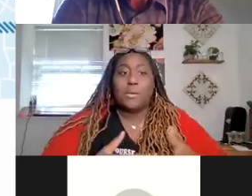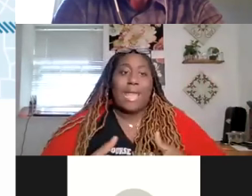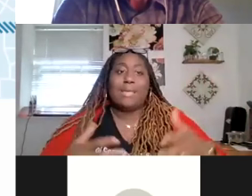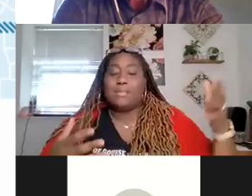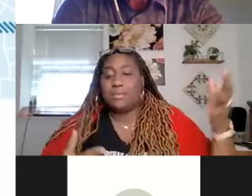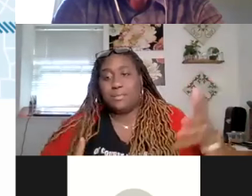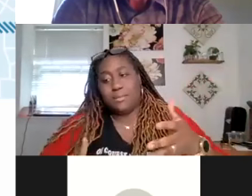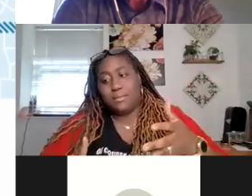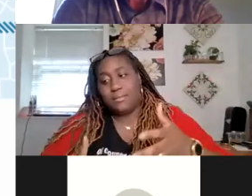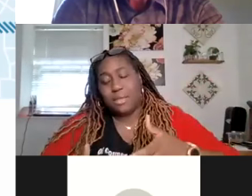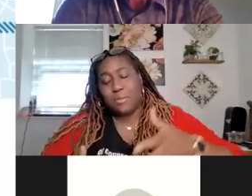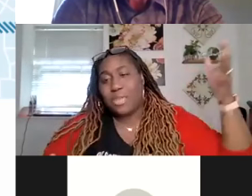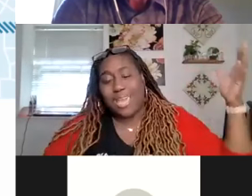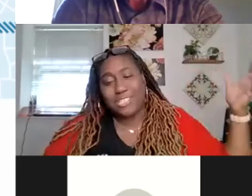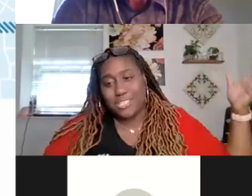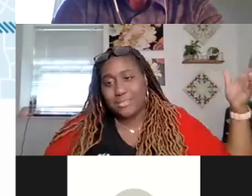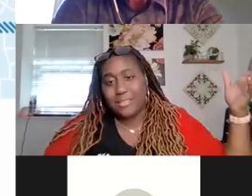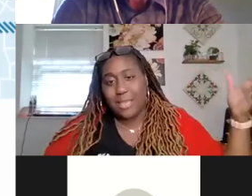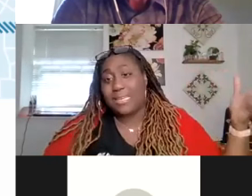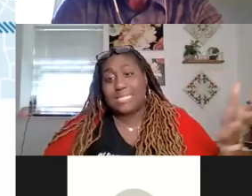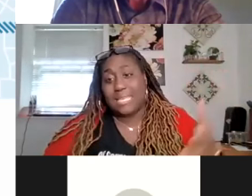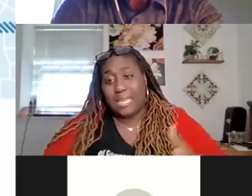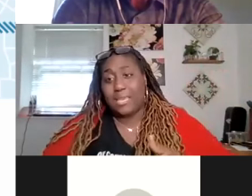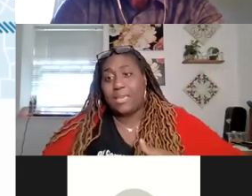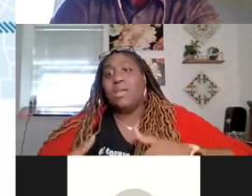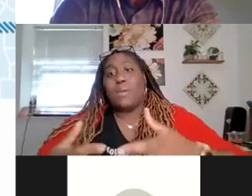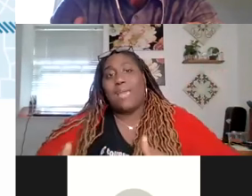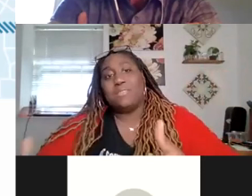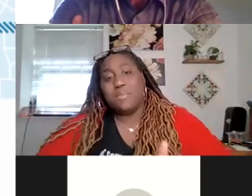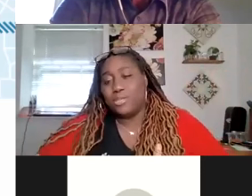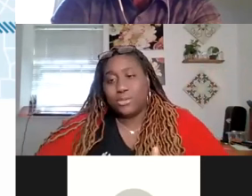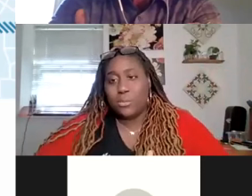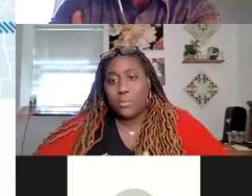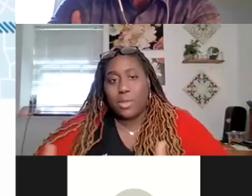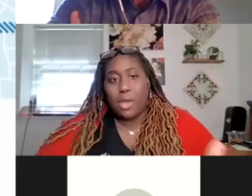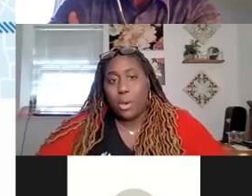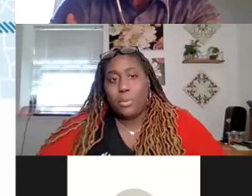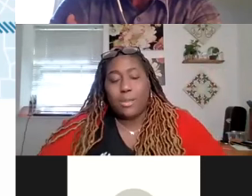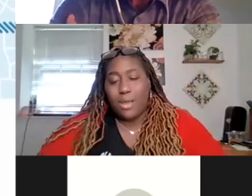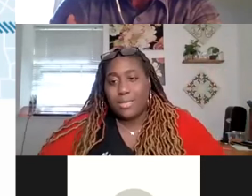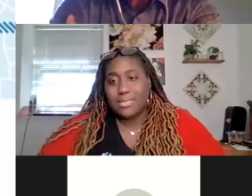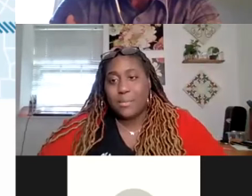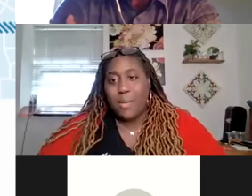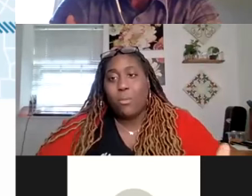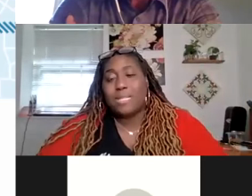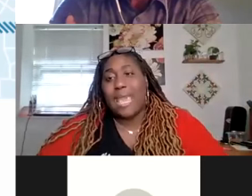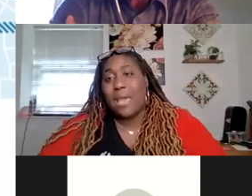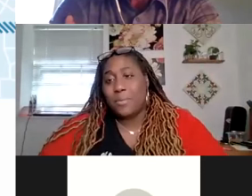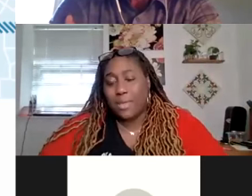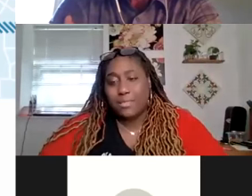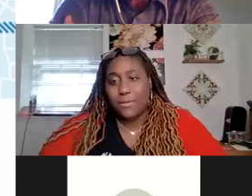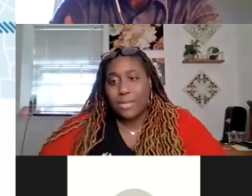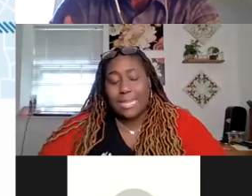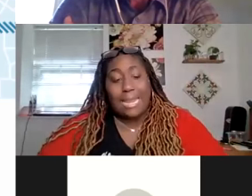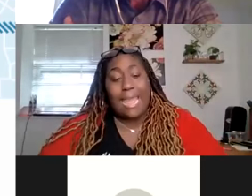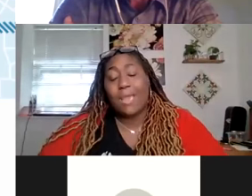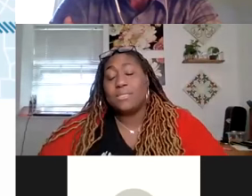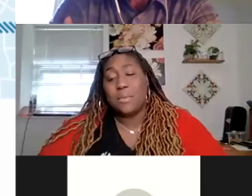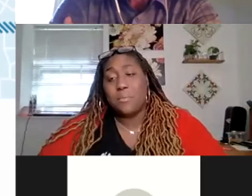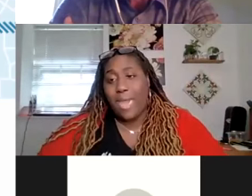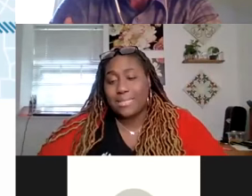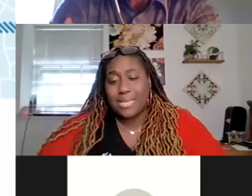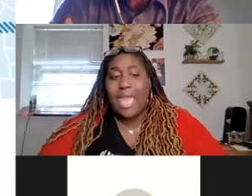on up. So the communication then is key. We have to make sure that we're being open and honest about what's happening at the front end